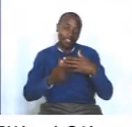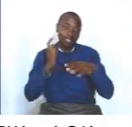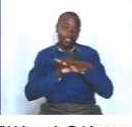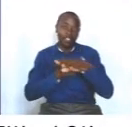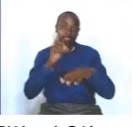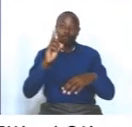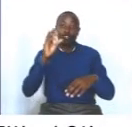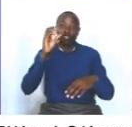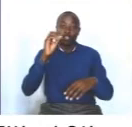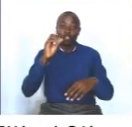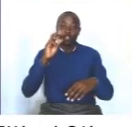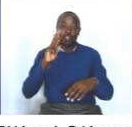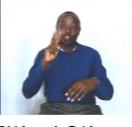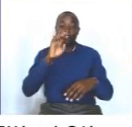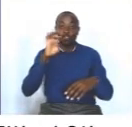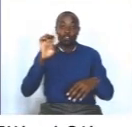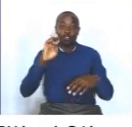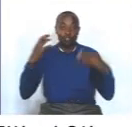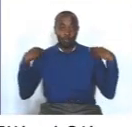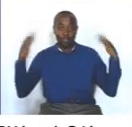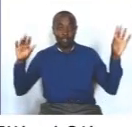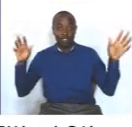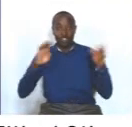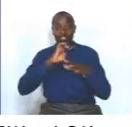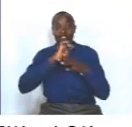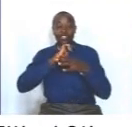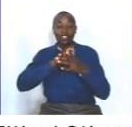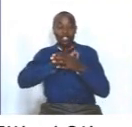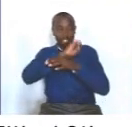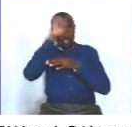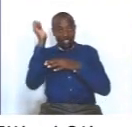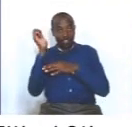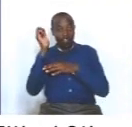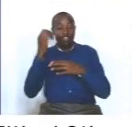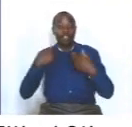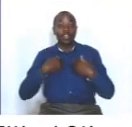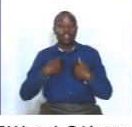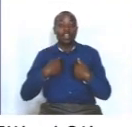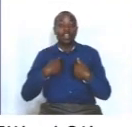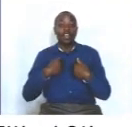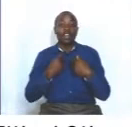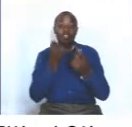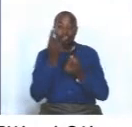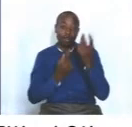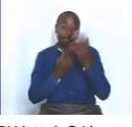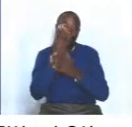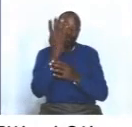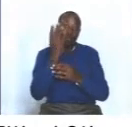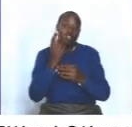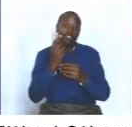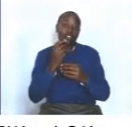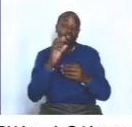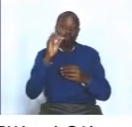dove returned to him in the evening, there in its beak was a freshly plucked olive leaf that